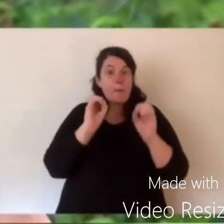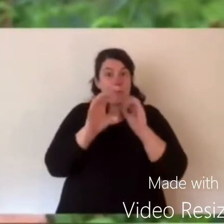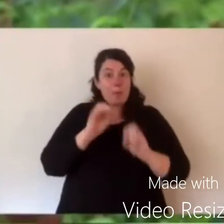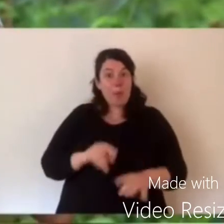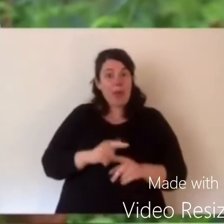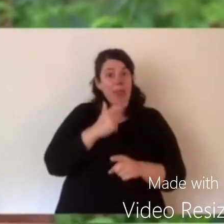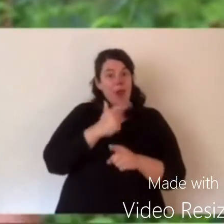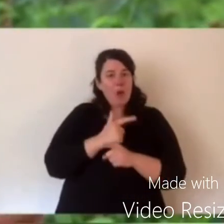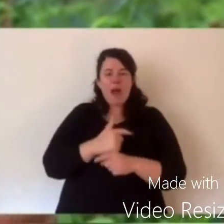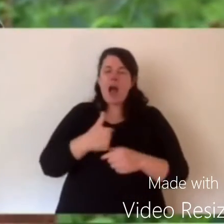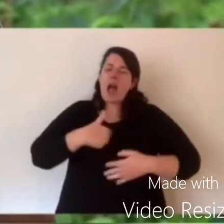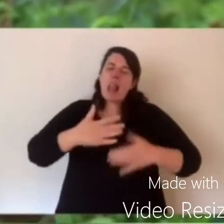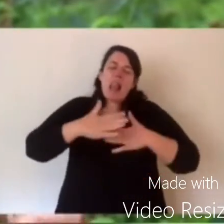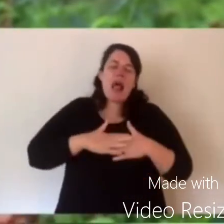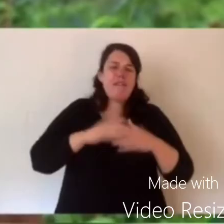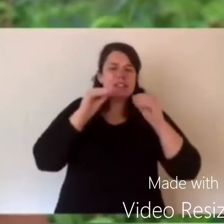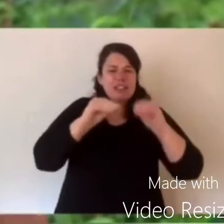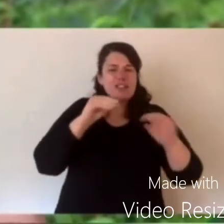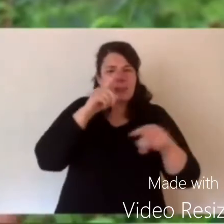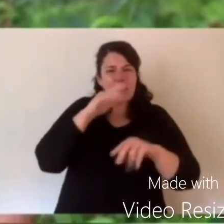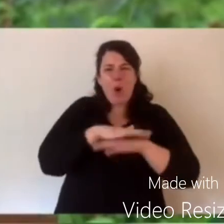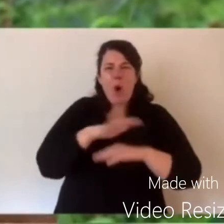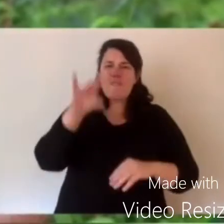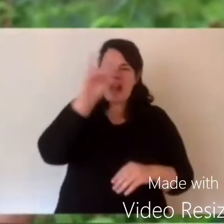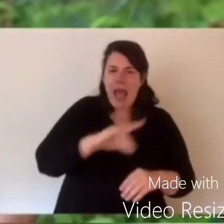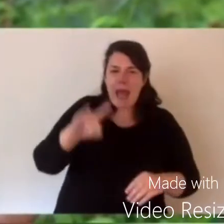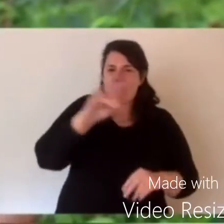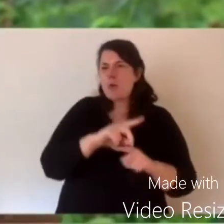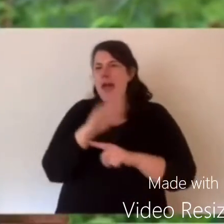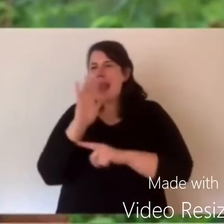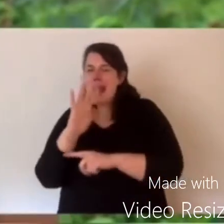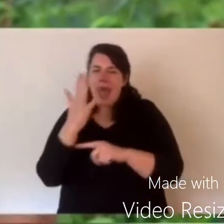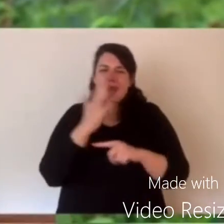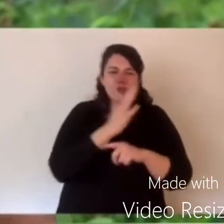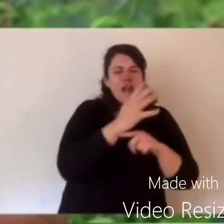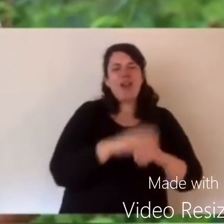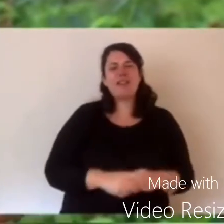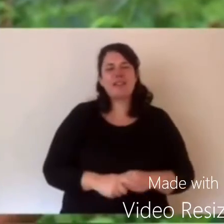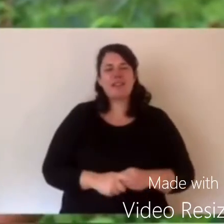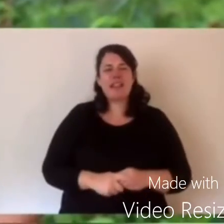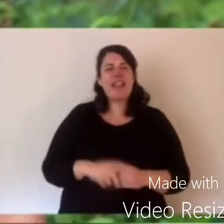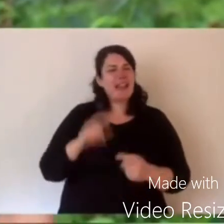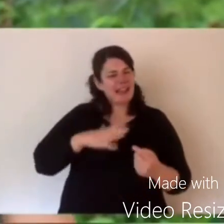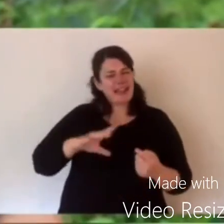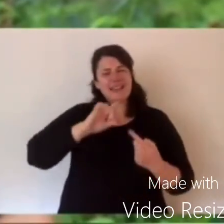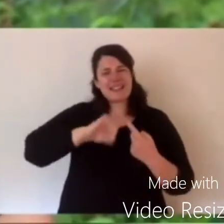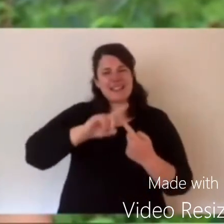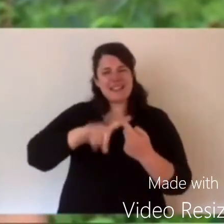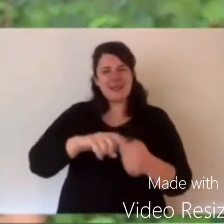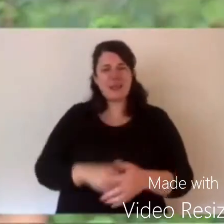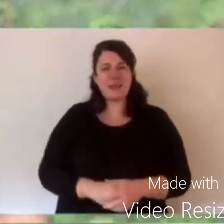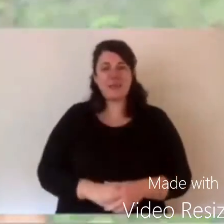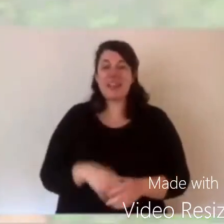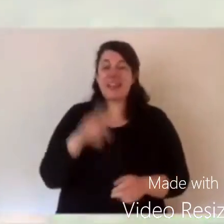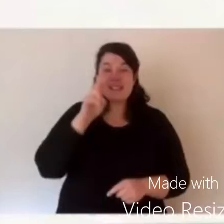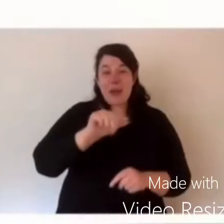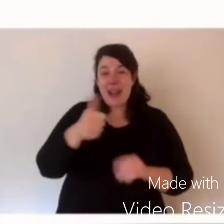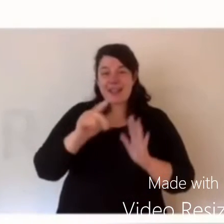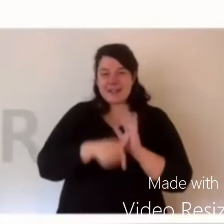comments. This is what I do, connecting people with nature, and that can't stop. I'll see you next time.